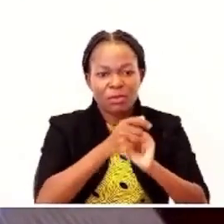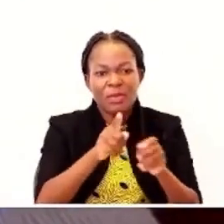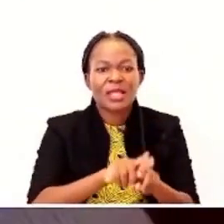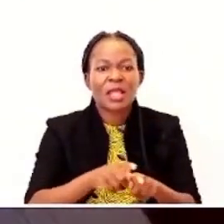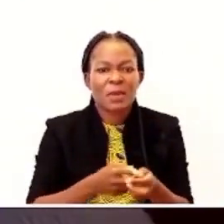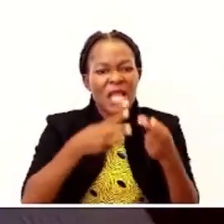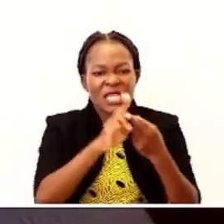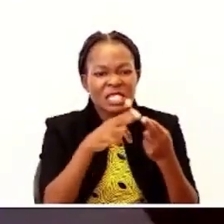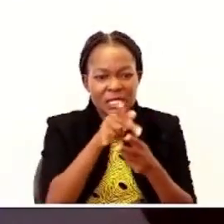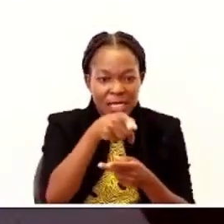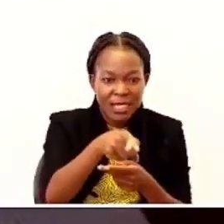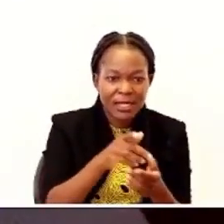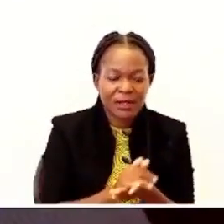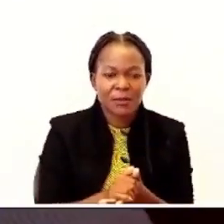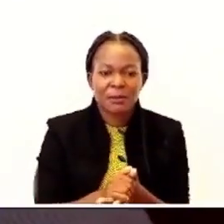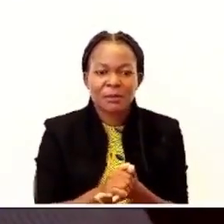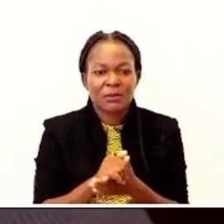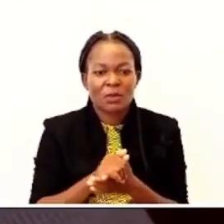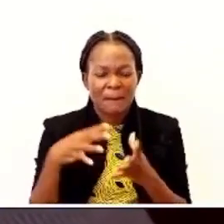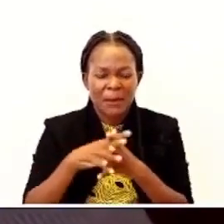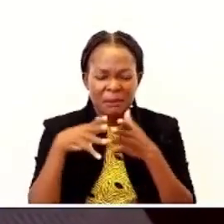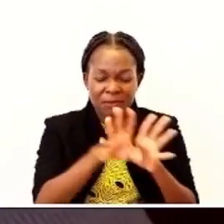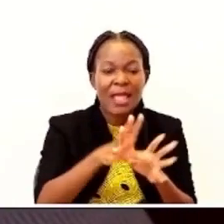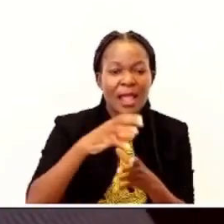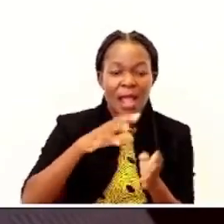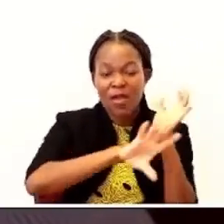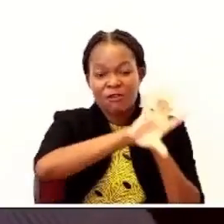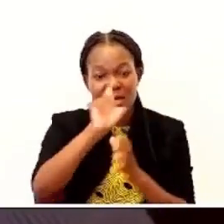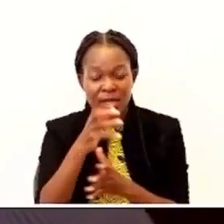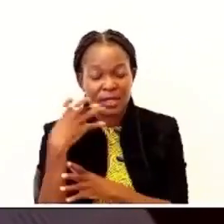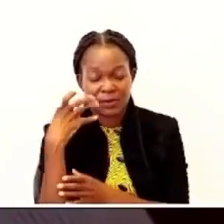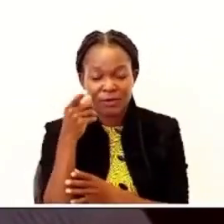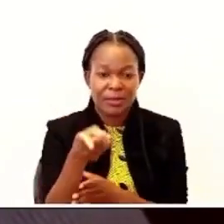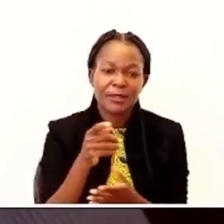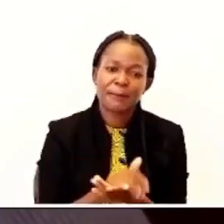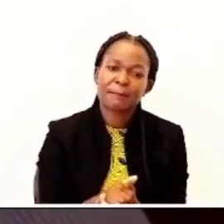Geoengineering is being pushed on African states right and left.